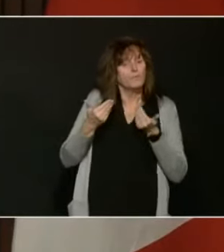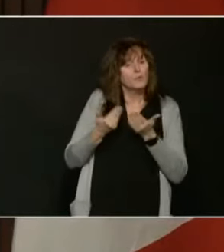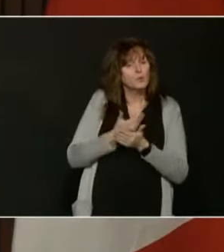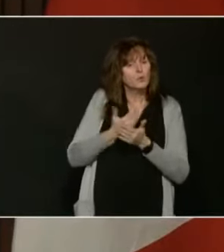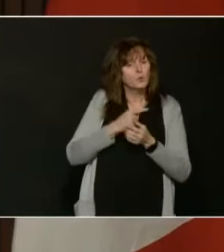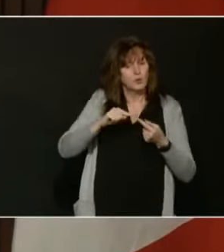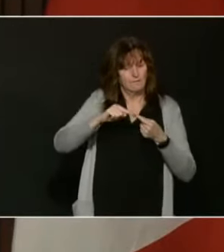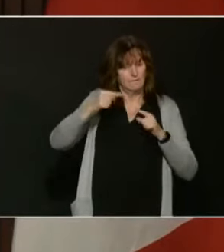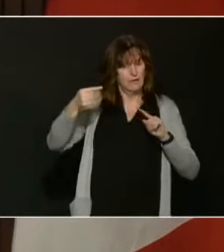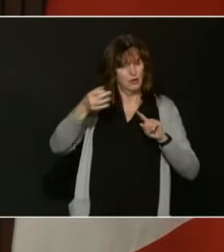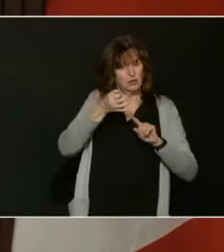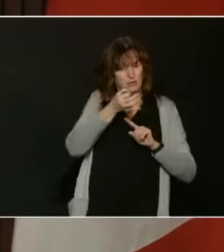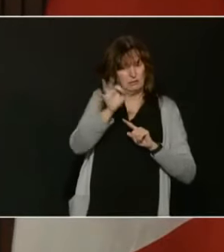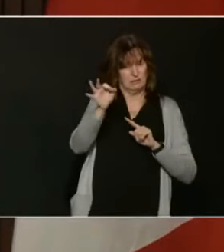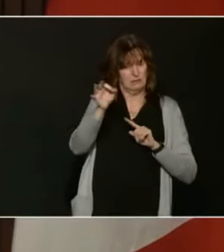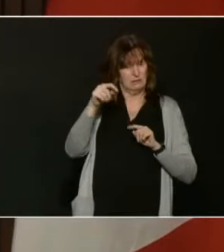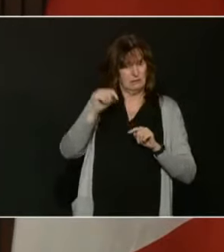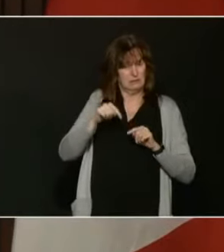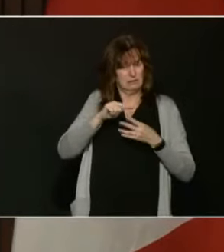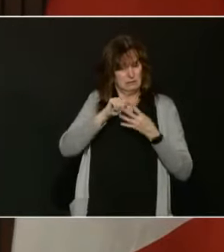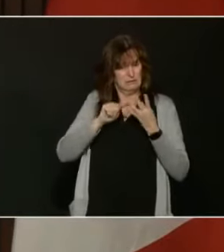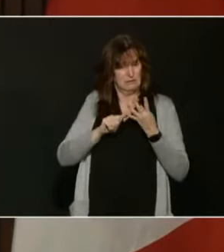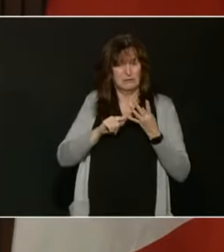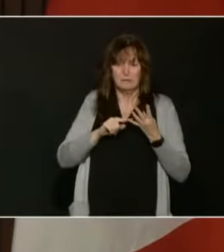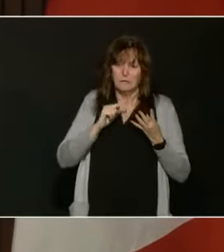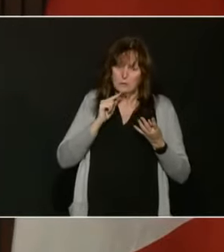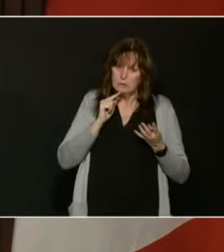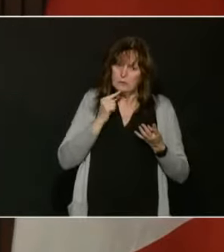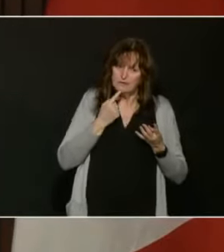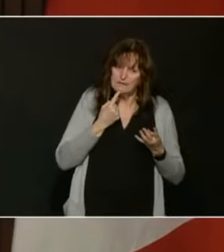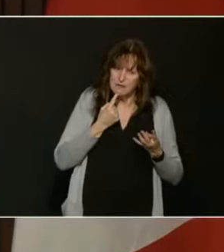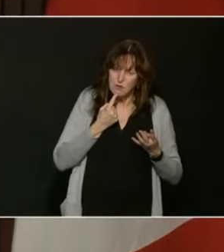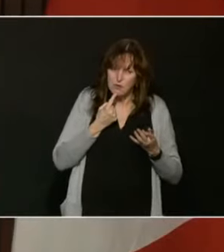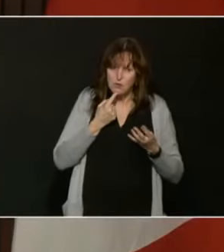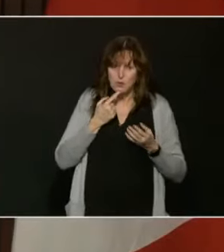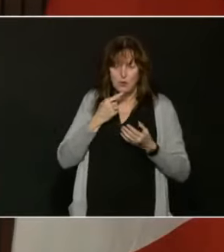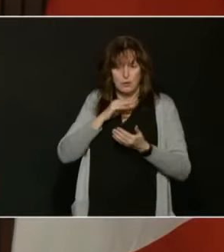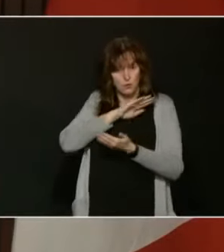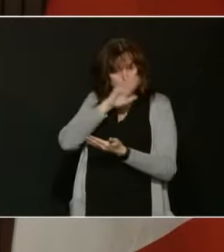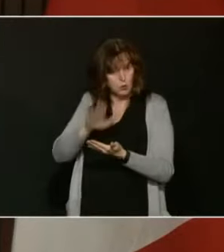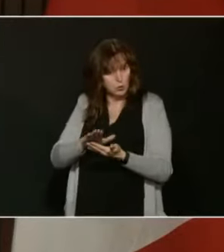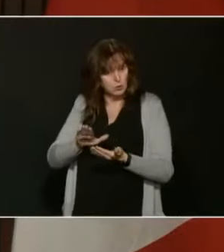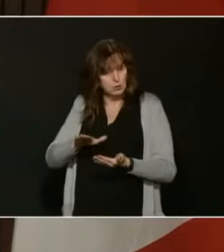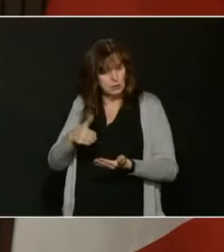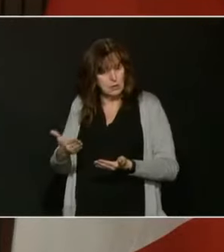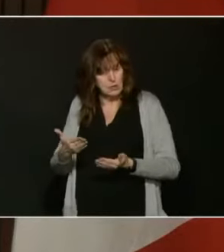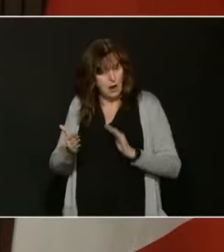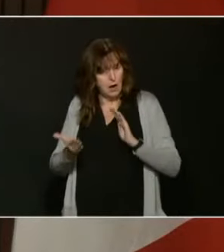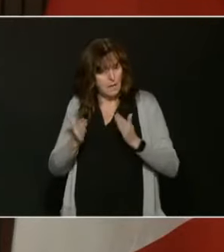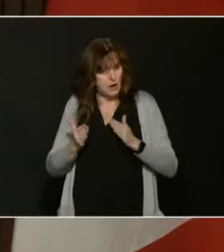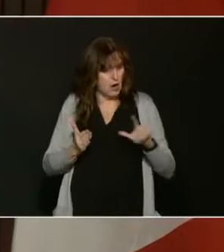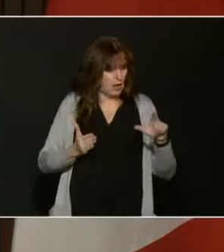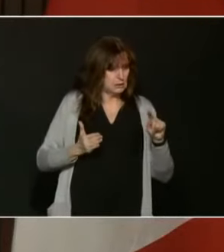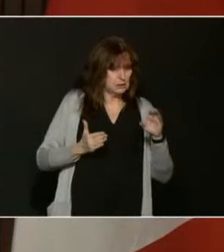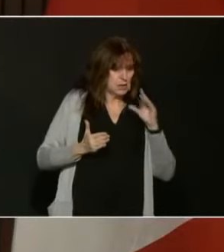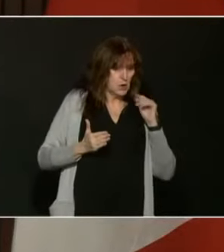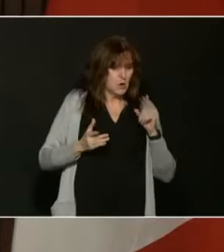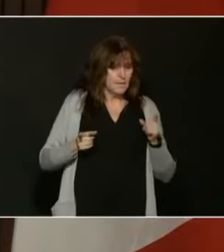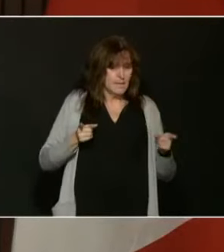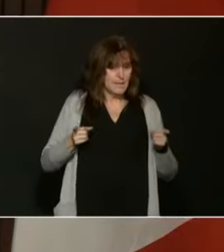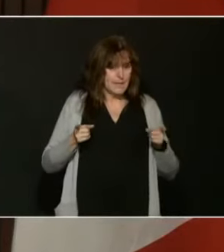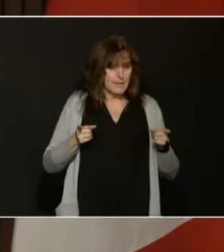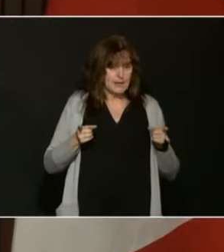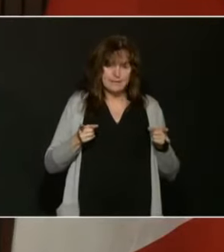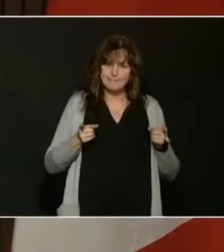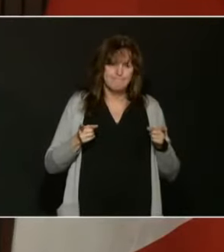my optimism about a reduction in deaths proportional to the number of people who've been vaccinated in long-term care homes